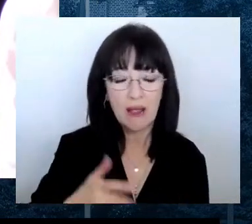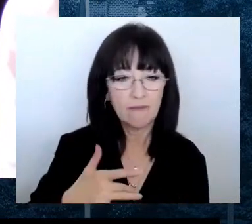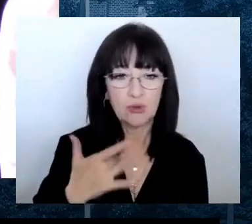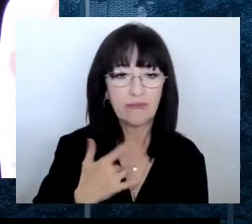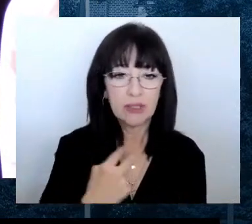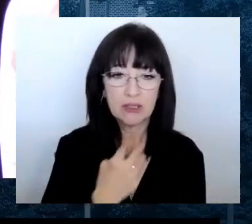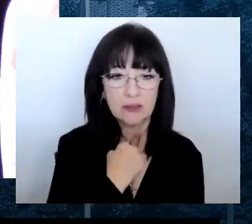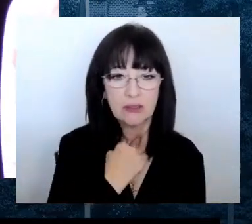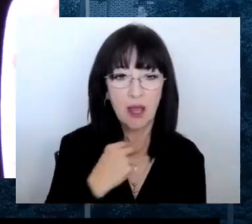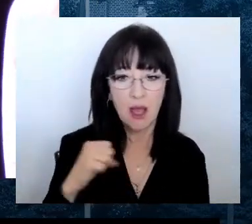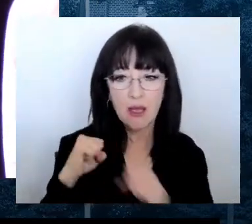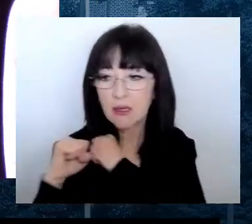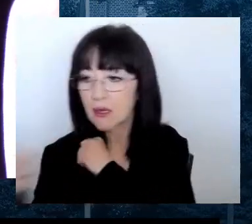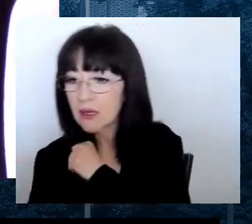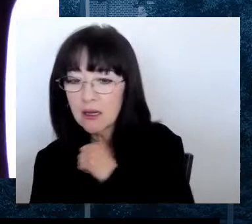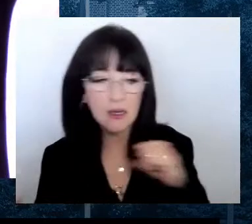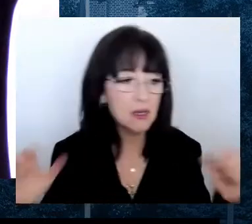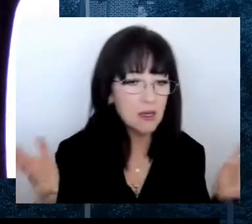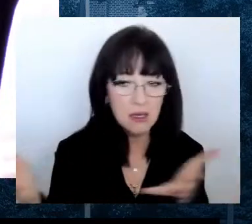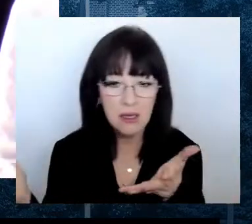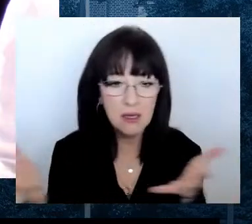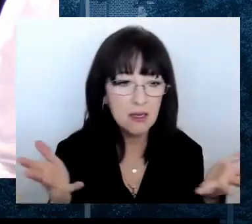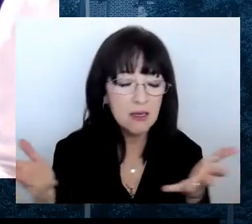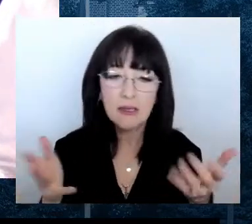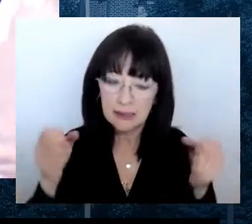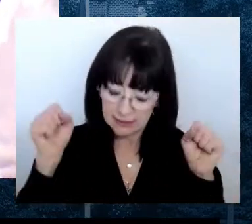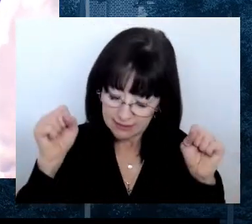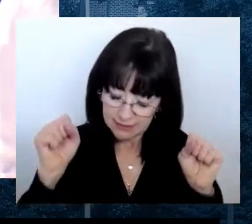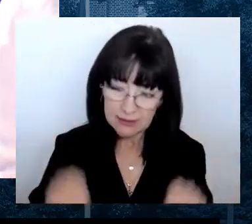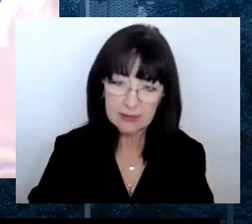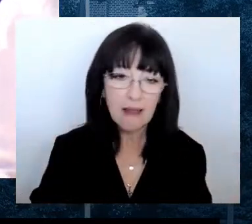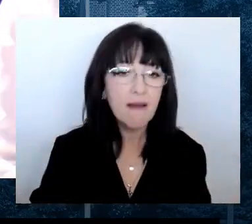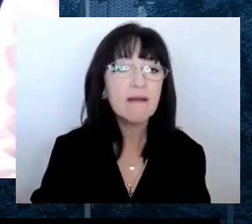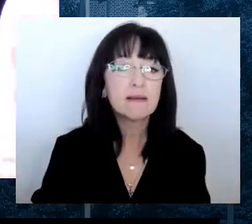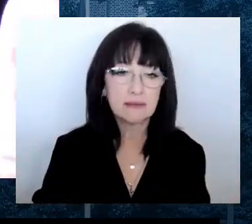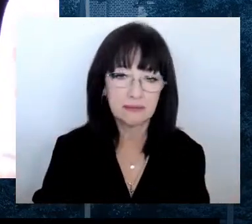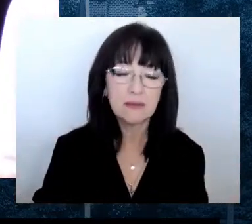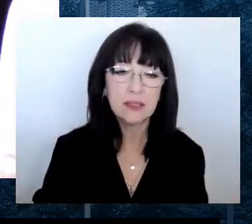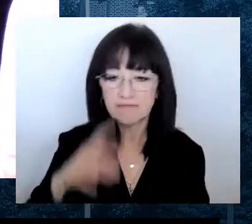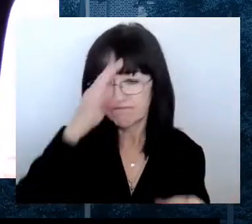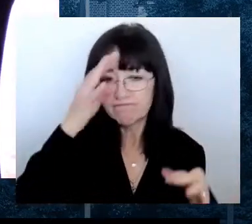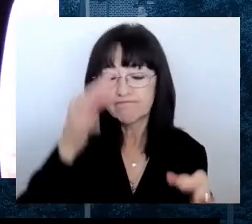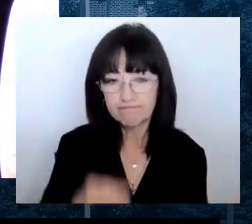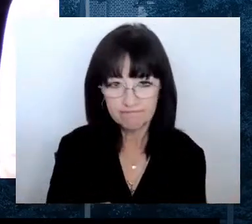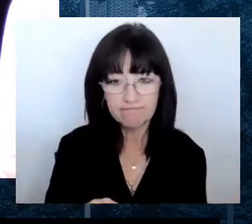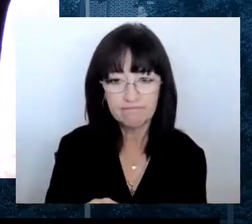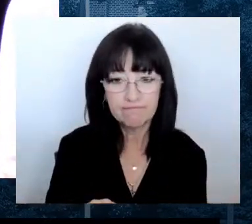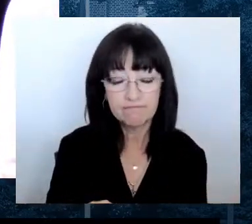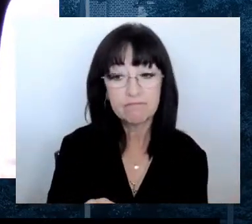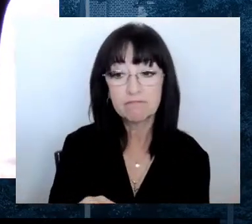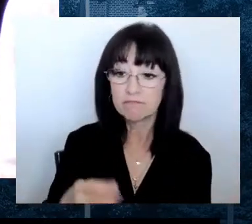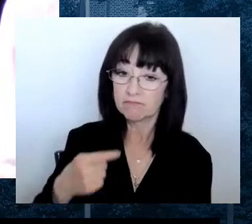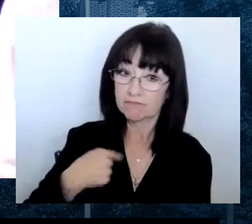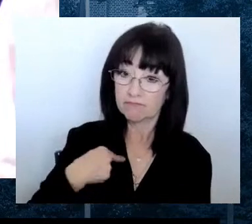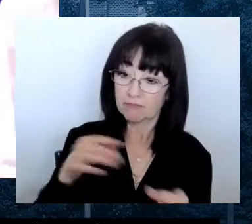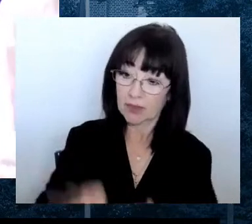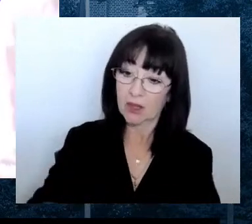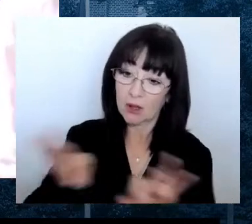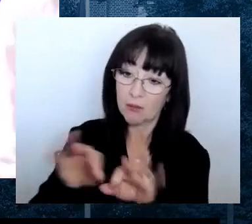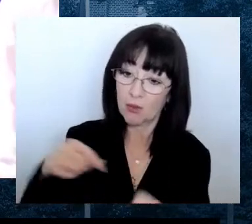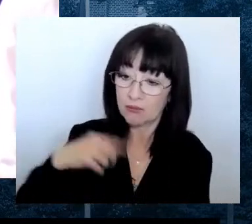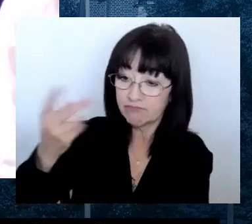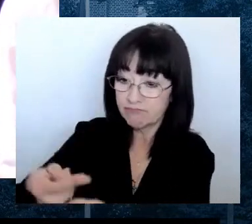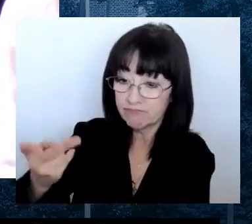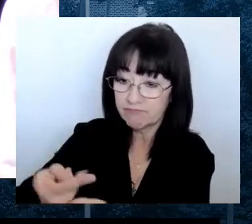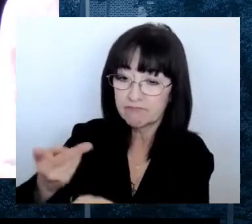their job. It will give residents the security to take on these critical life situations and know that